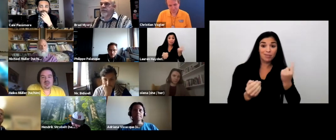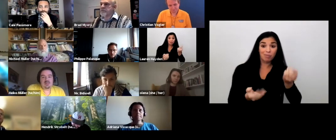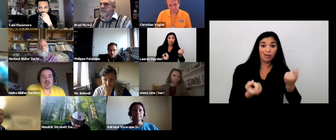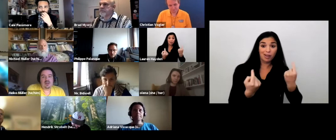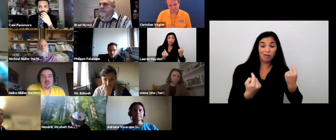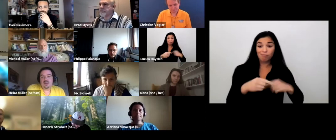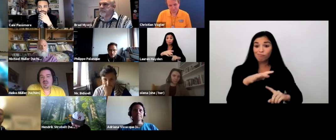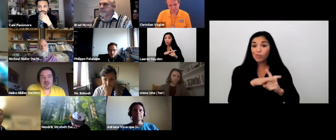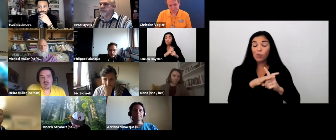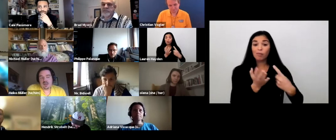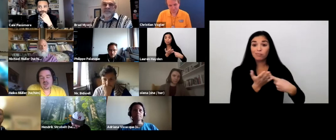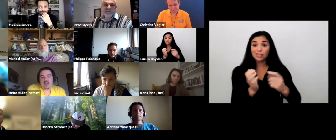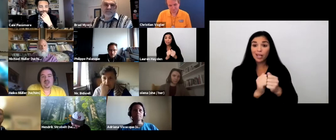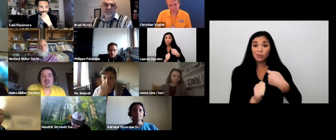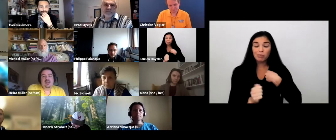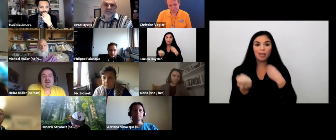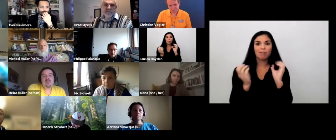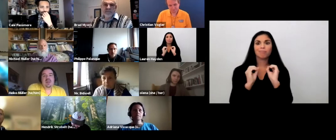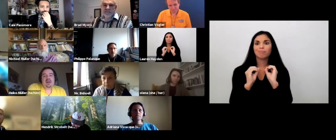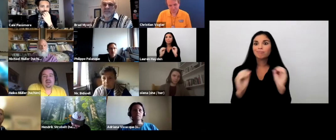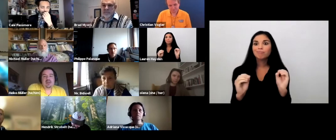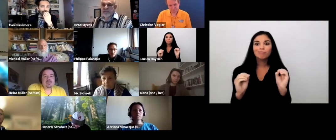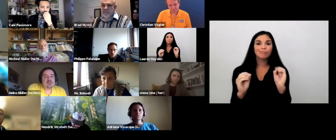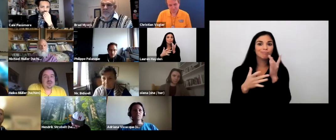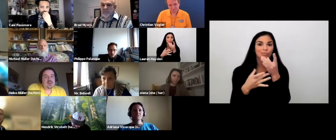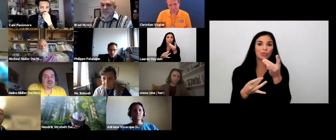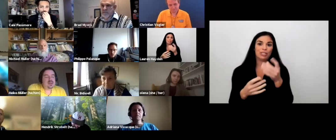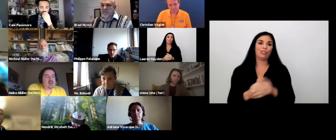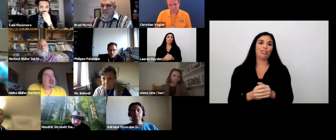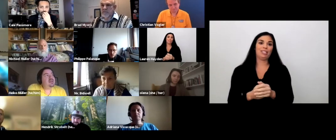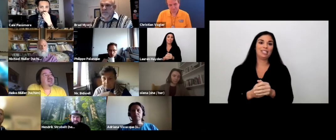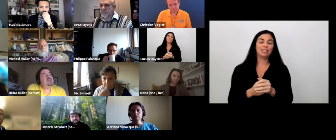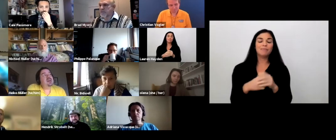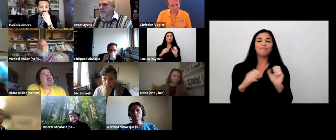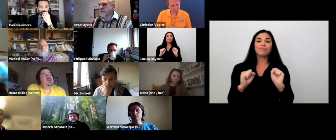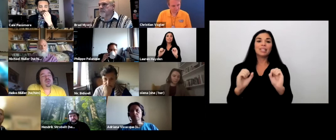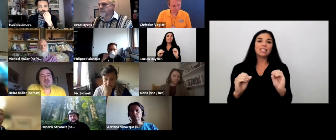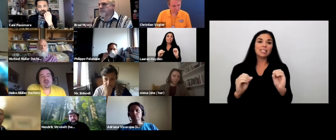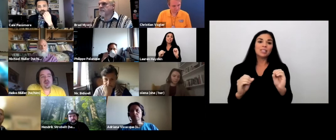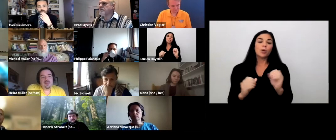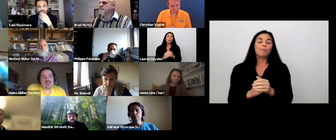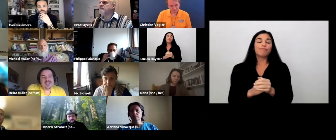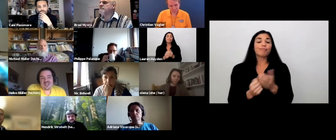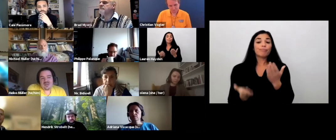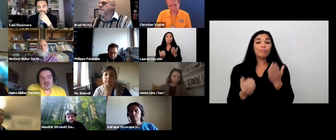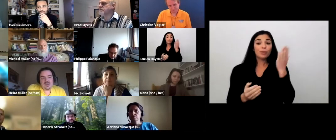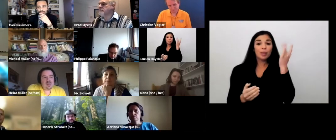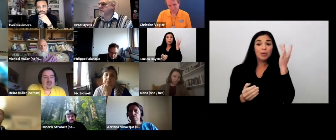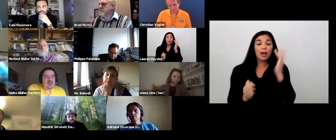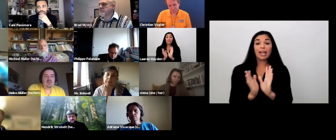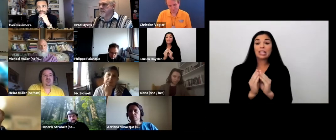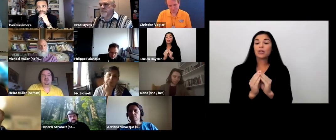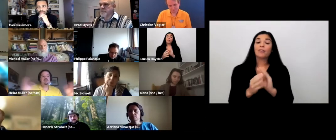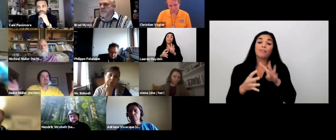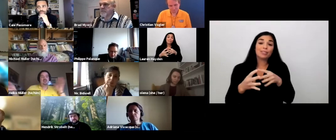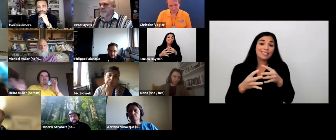there was just plain zero interaction. So there's still, and this may be due to the conference schedule